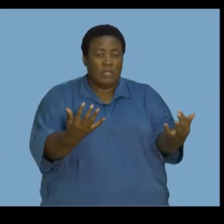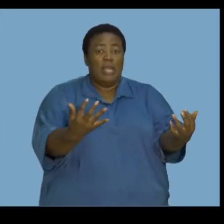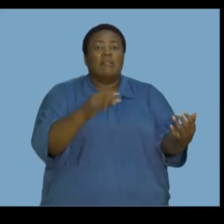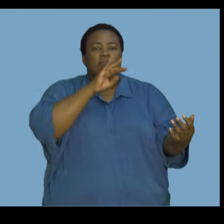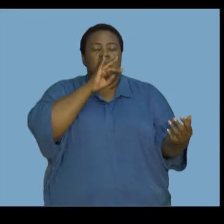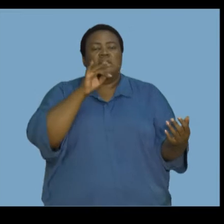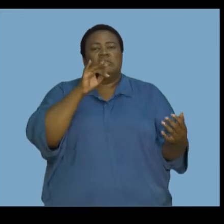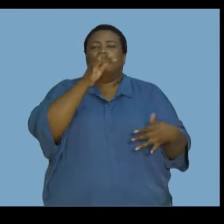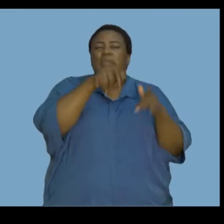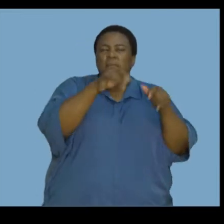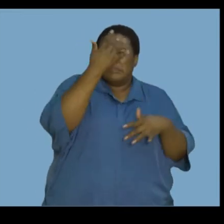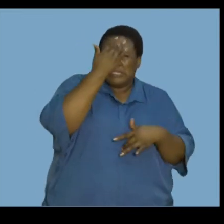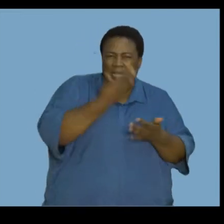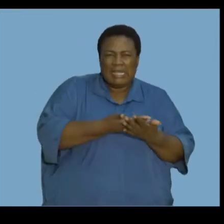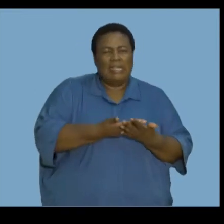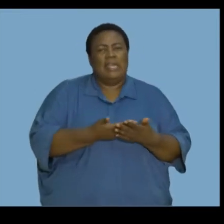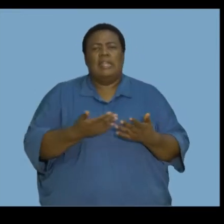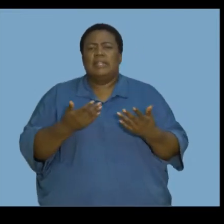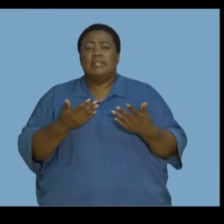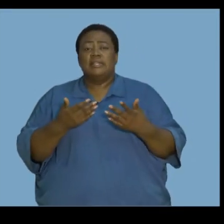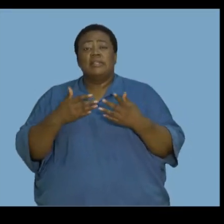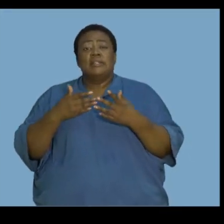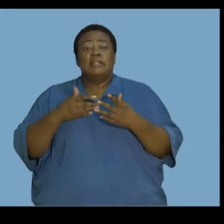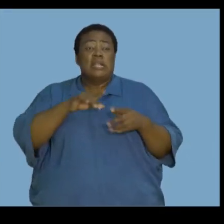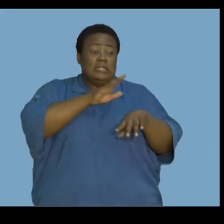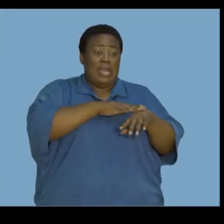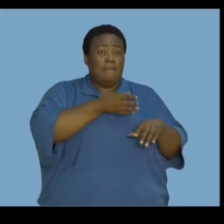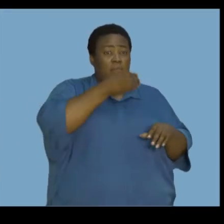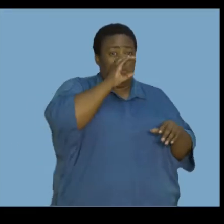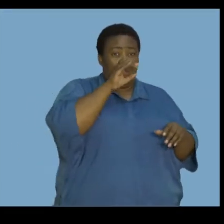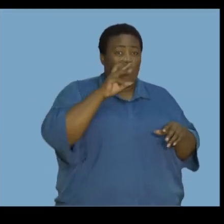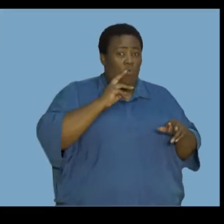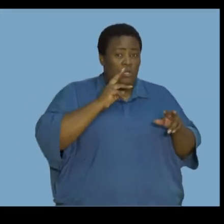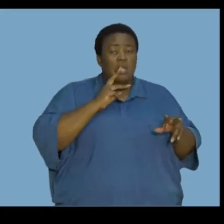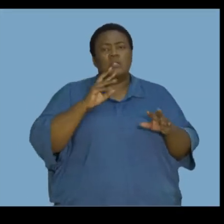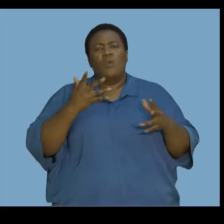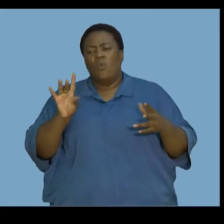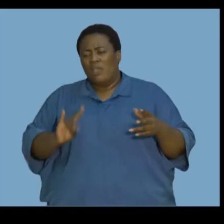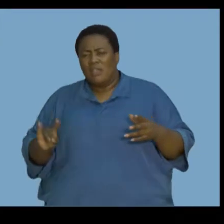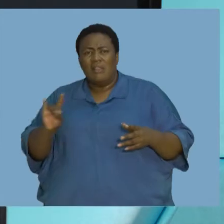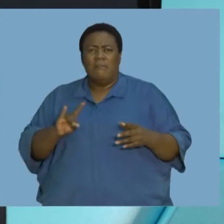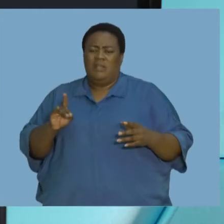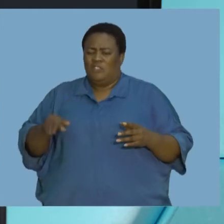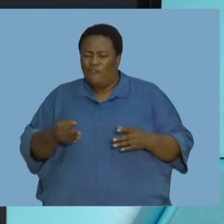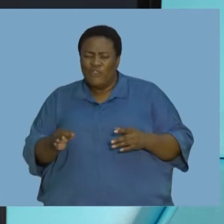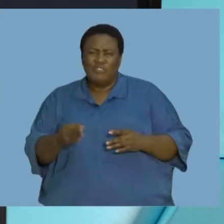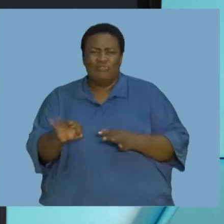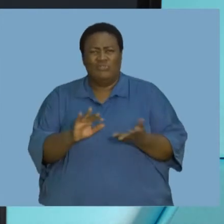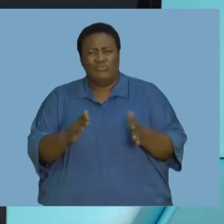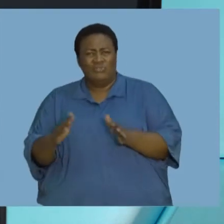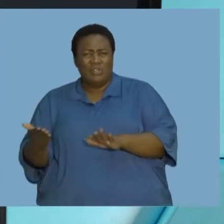sickness, which is affected by humans either consuming the water or secondly consuming the fish and the marine